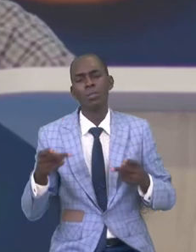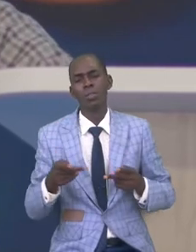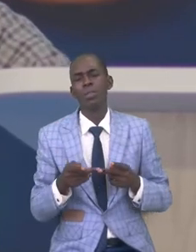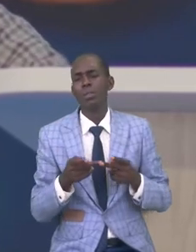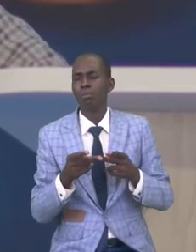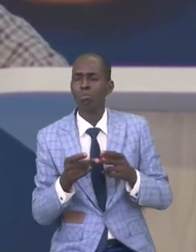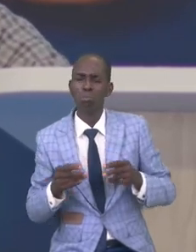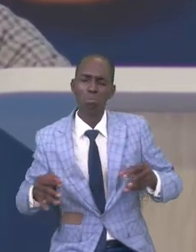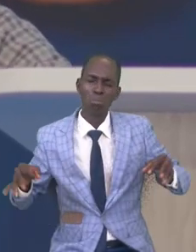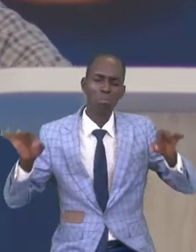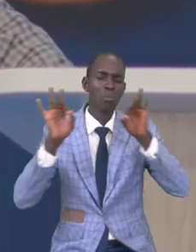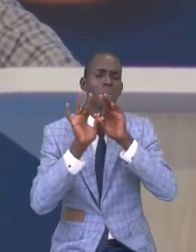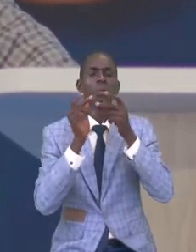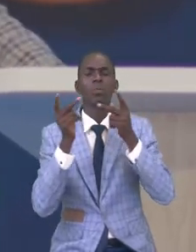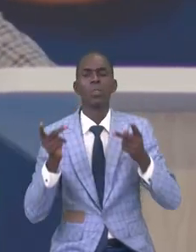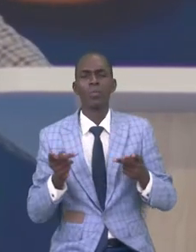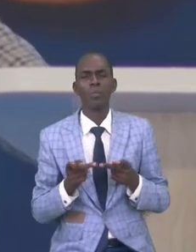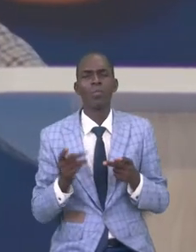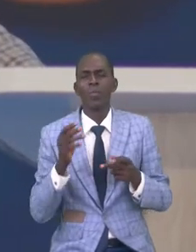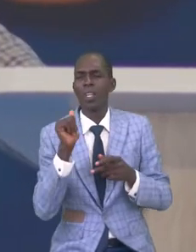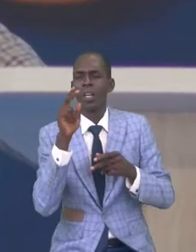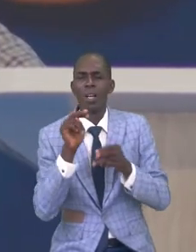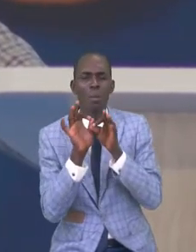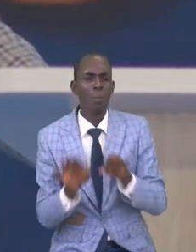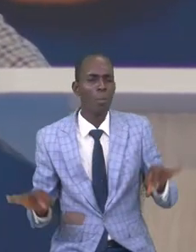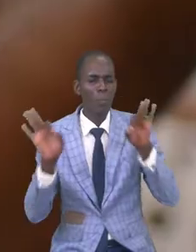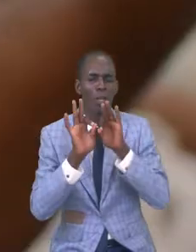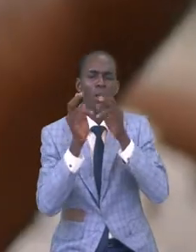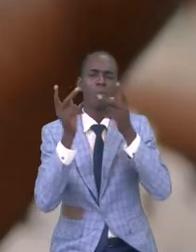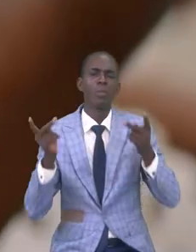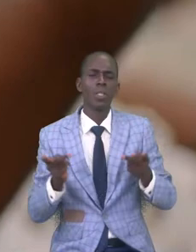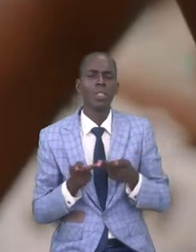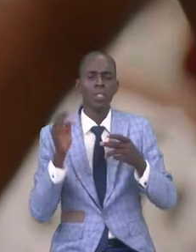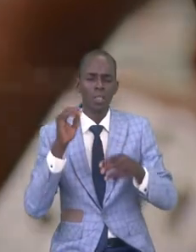significant place, an important place